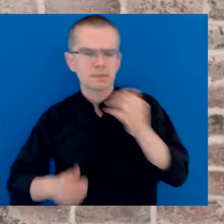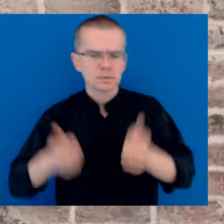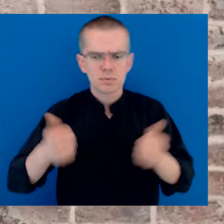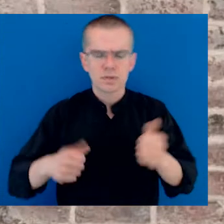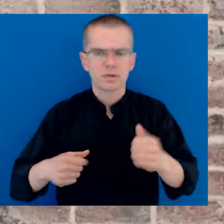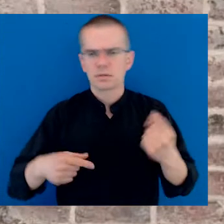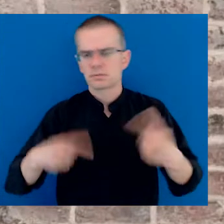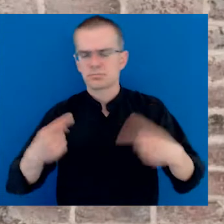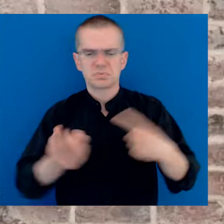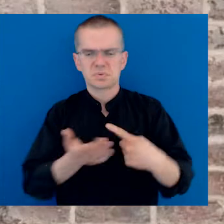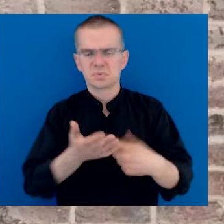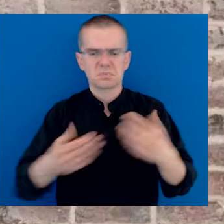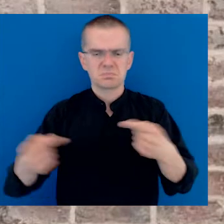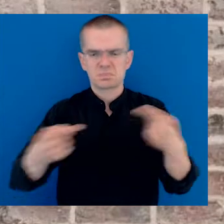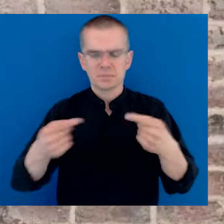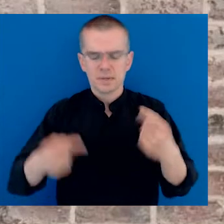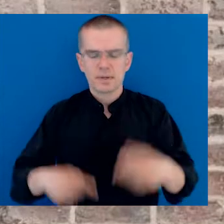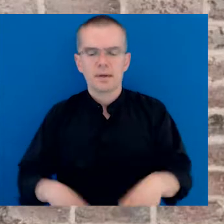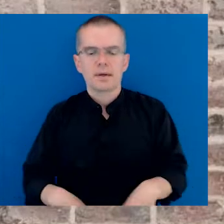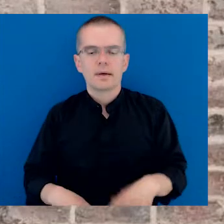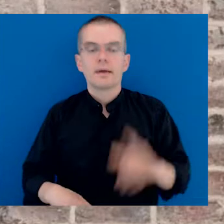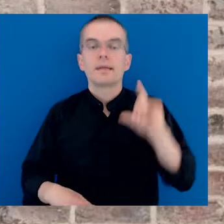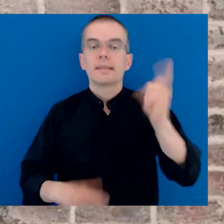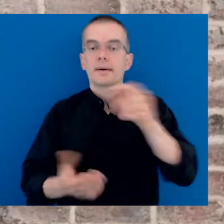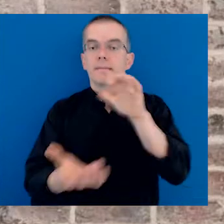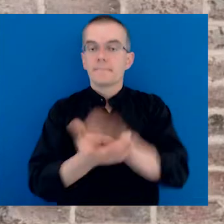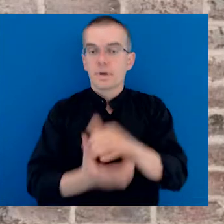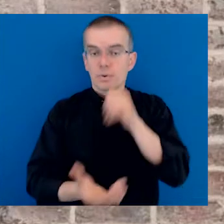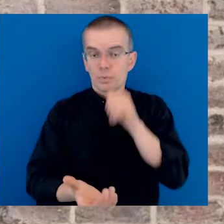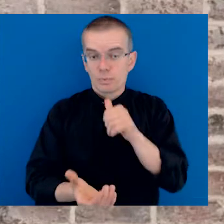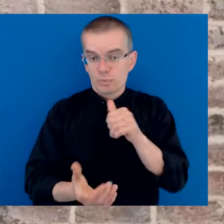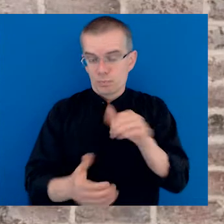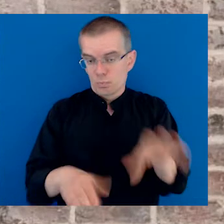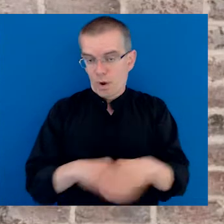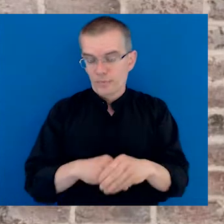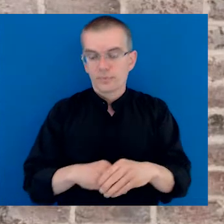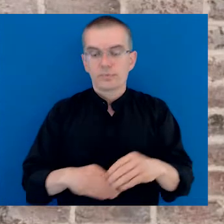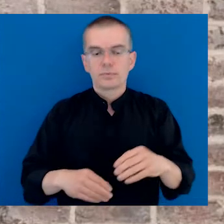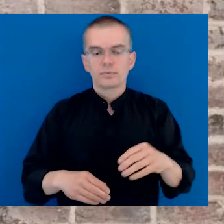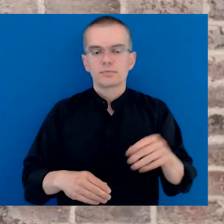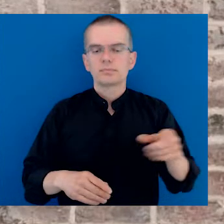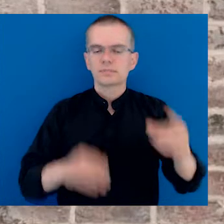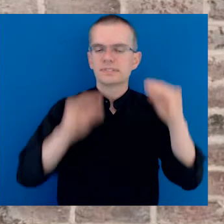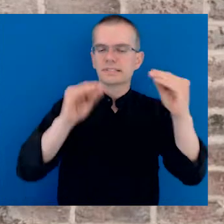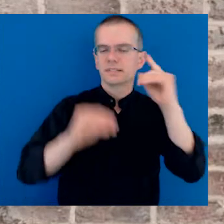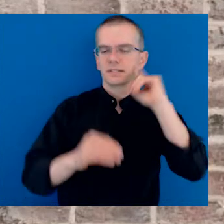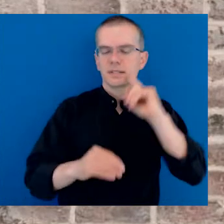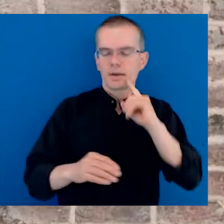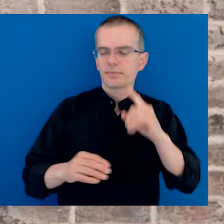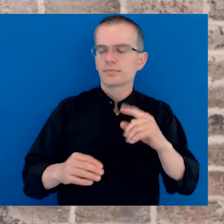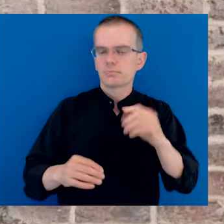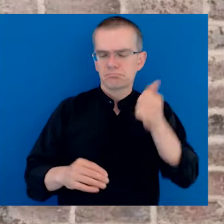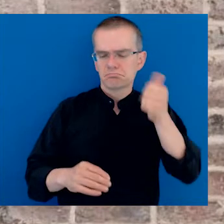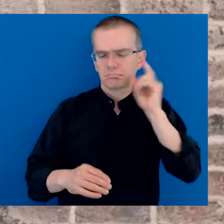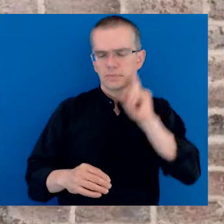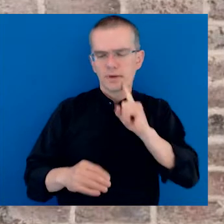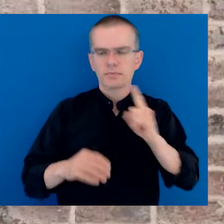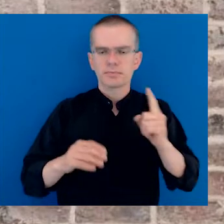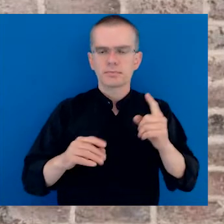his wife, who was also deaf and a teacher for the deaf, she actually taught him to speak a few words, which is